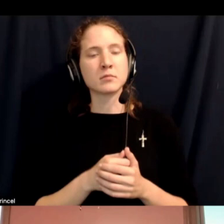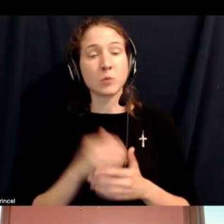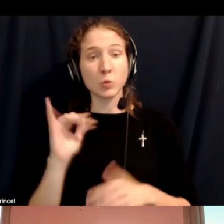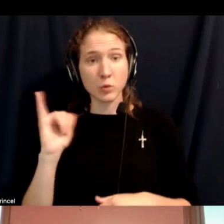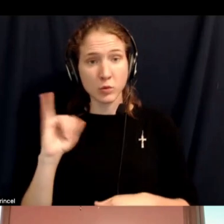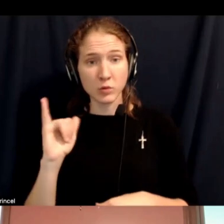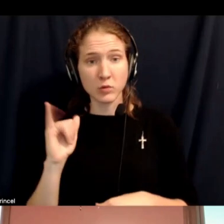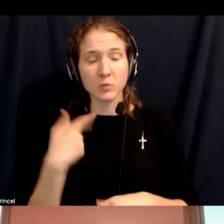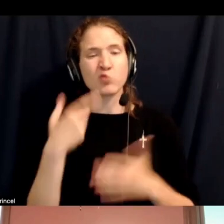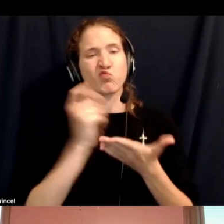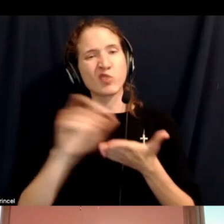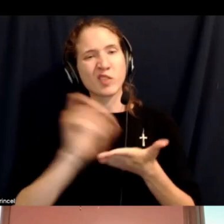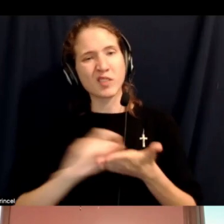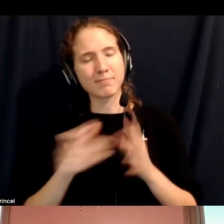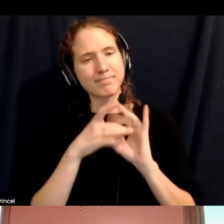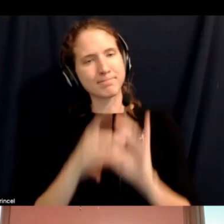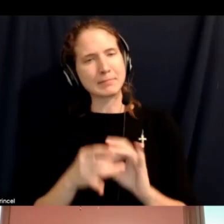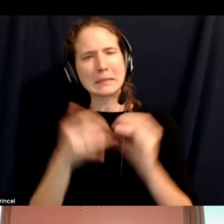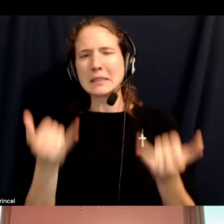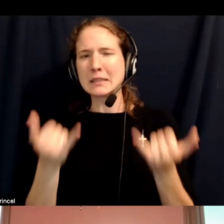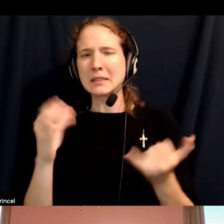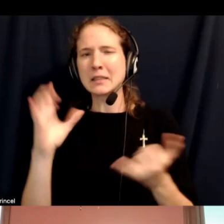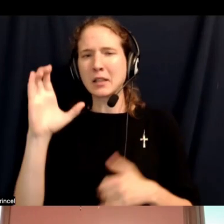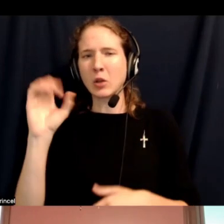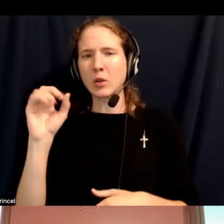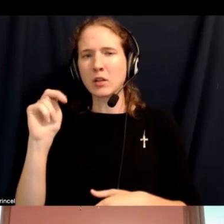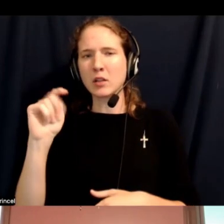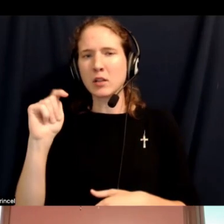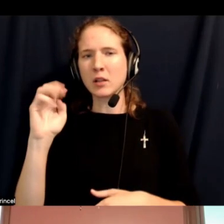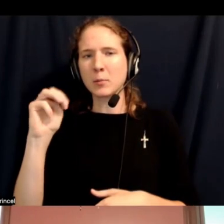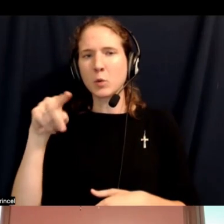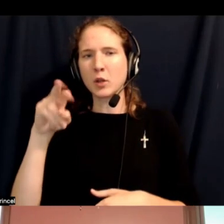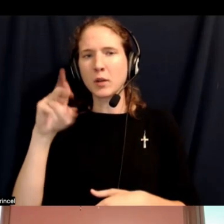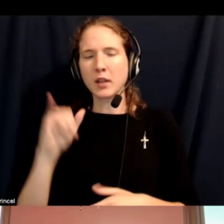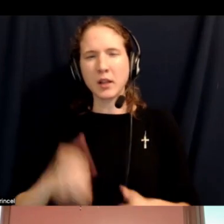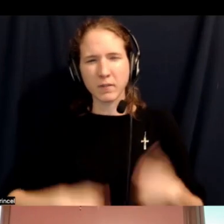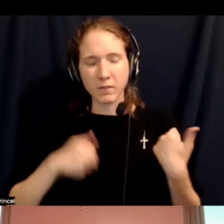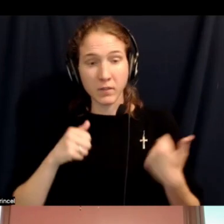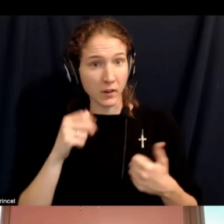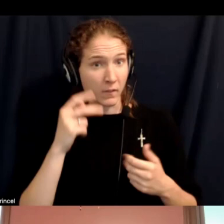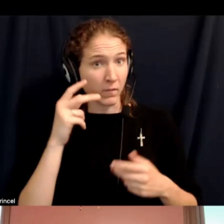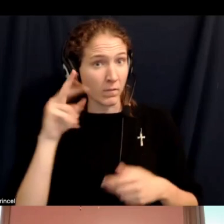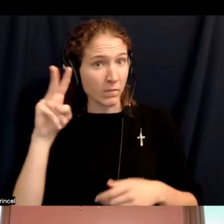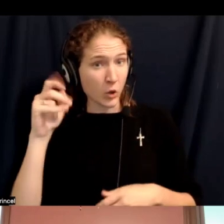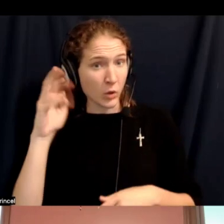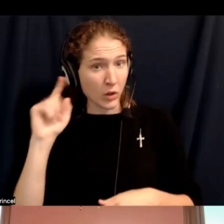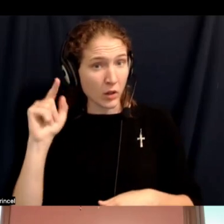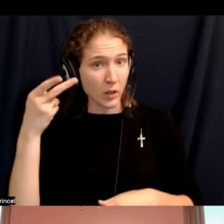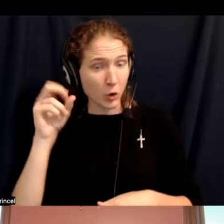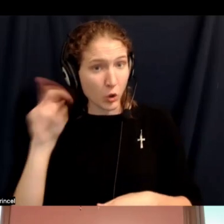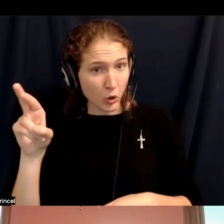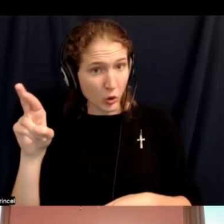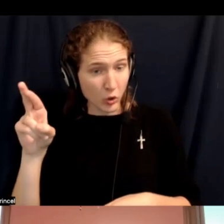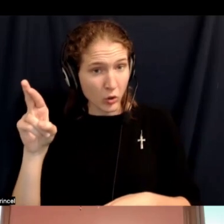writing about contemporary life. And Vigil Harbor, my most recent one, is actually it's set, if you do the math,